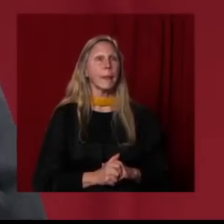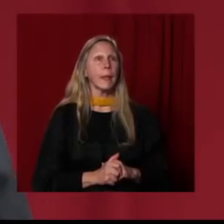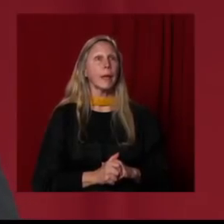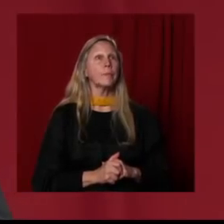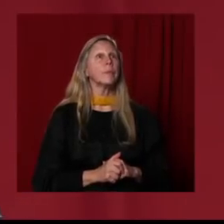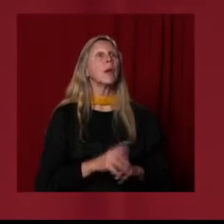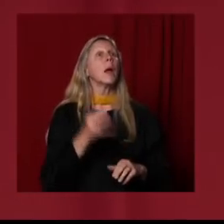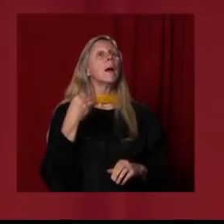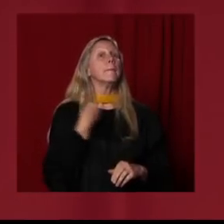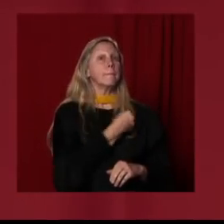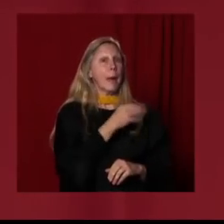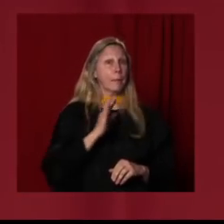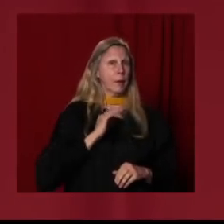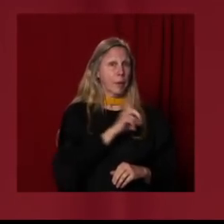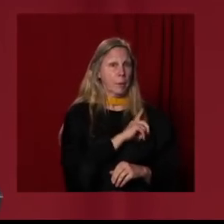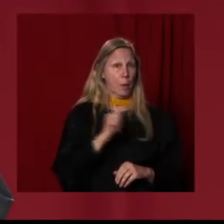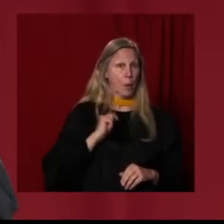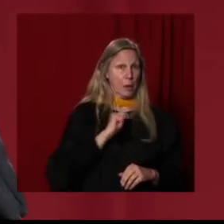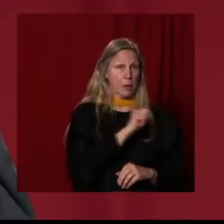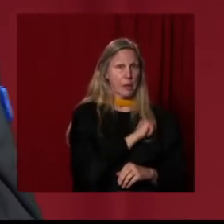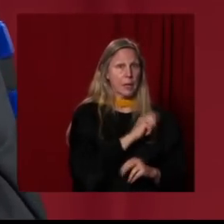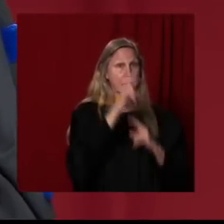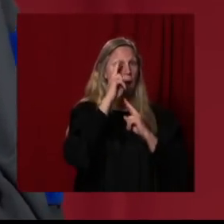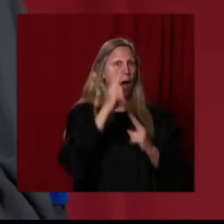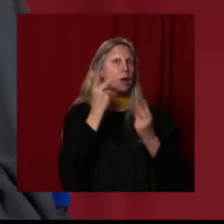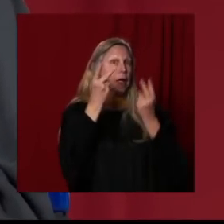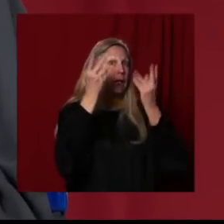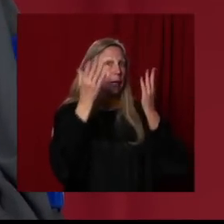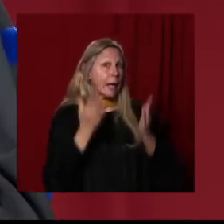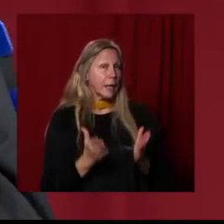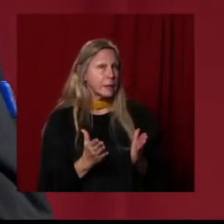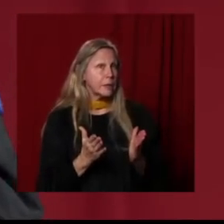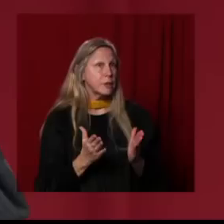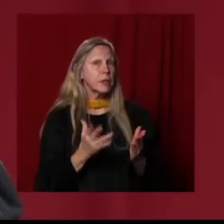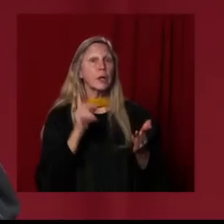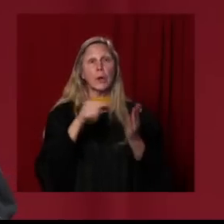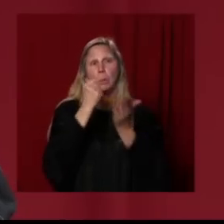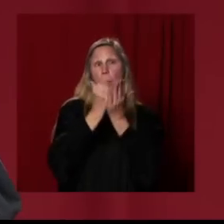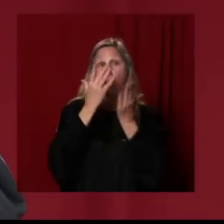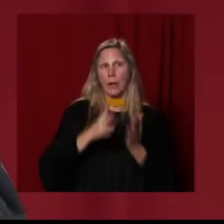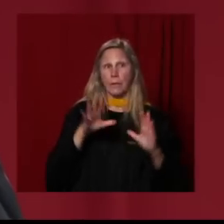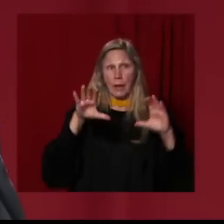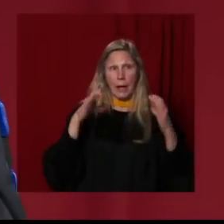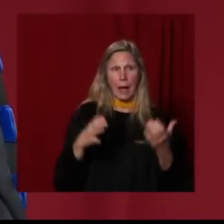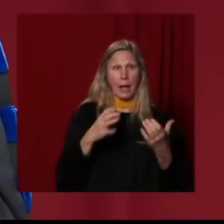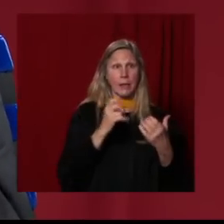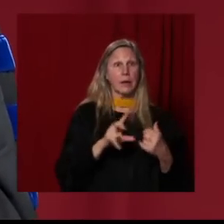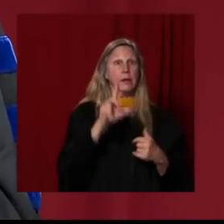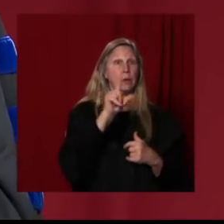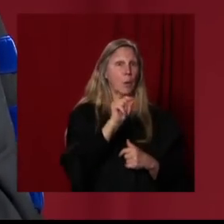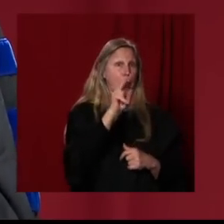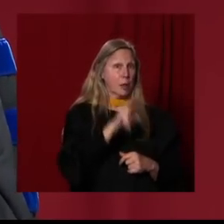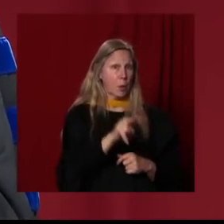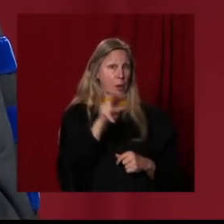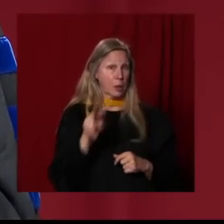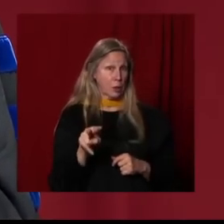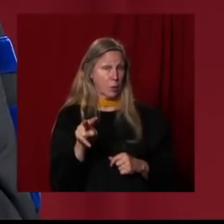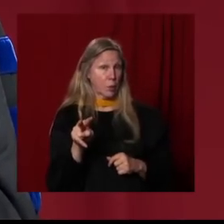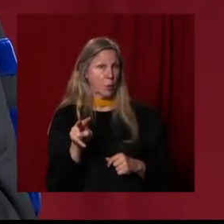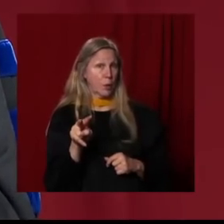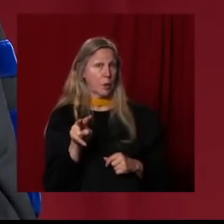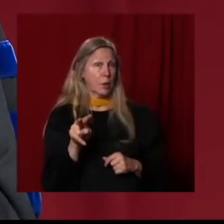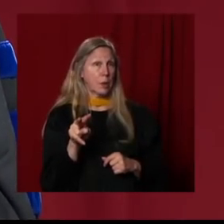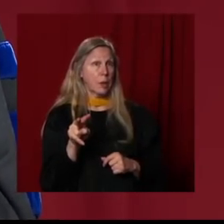Members of the Board of Trustees, honored guests, graduates of the class of 2022.